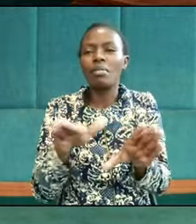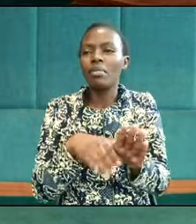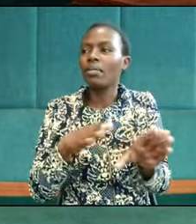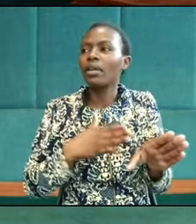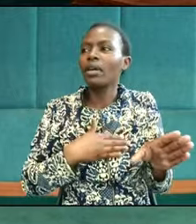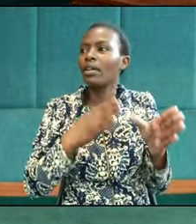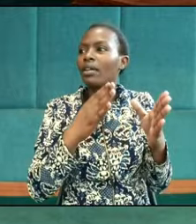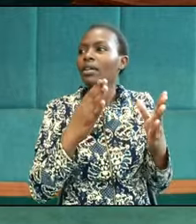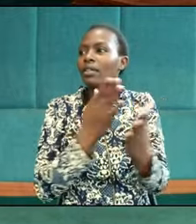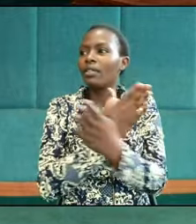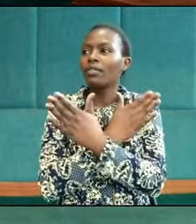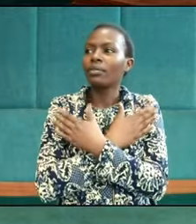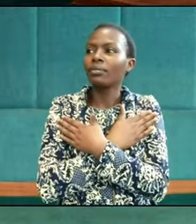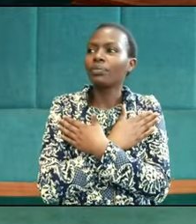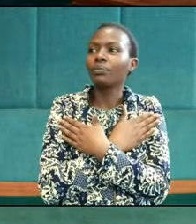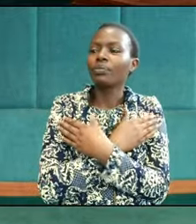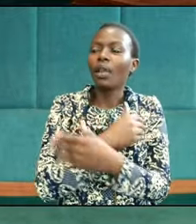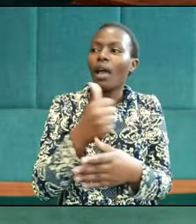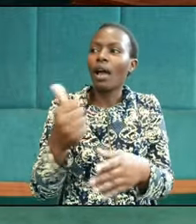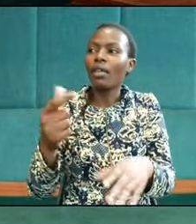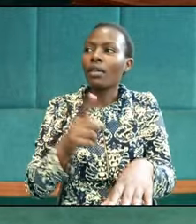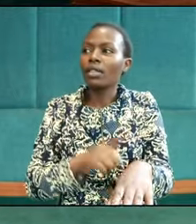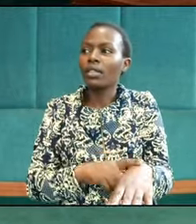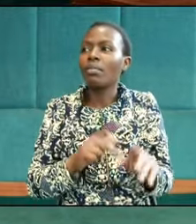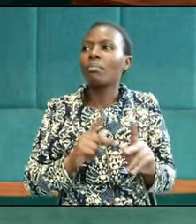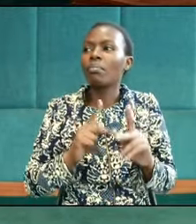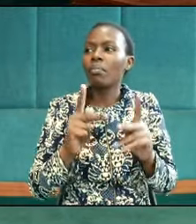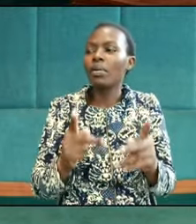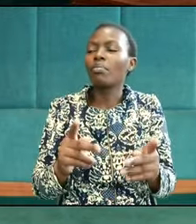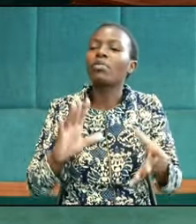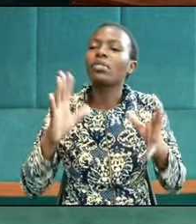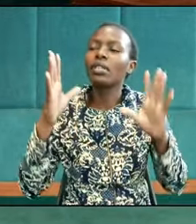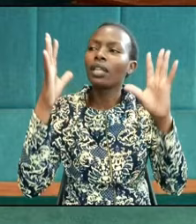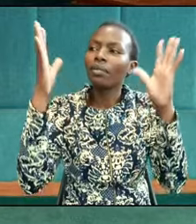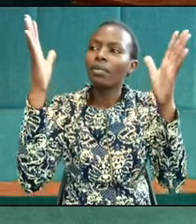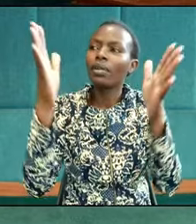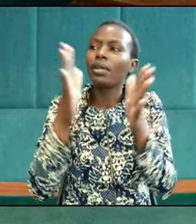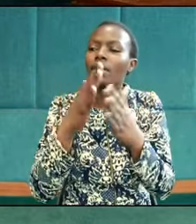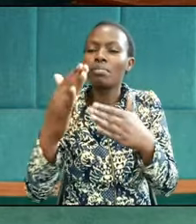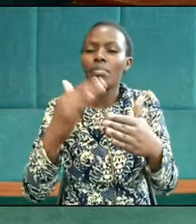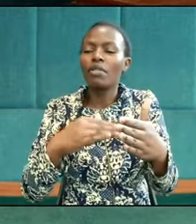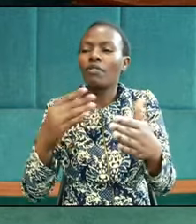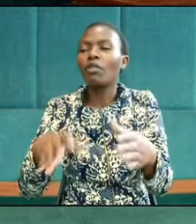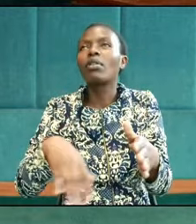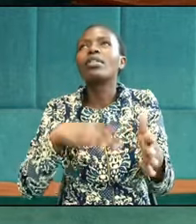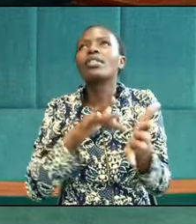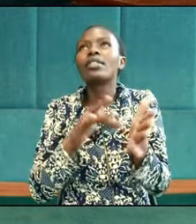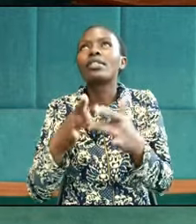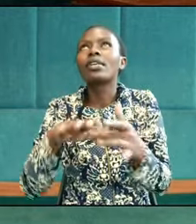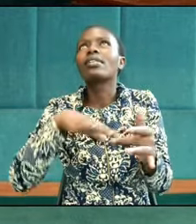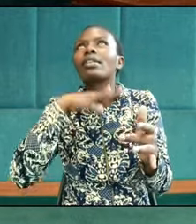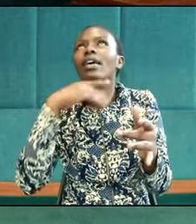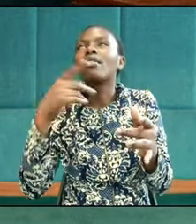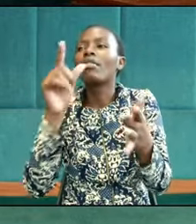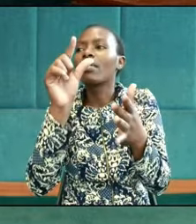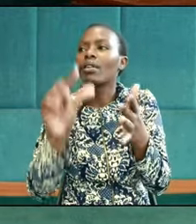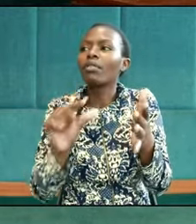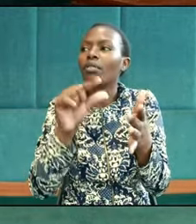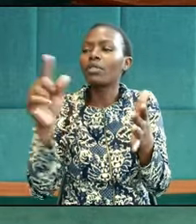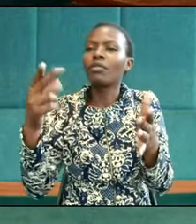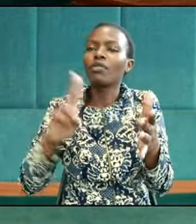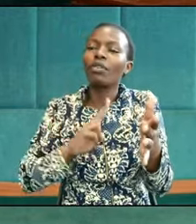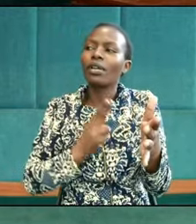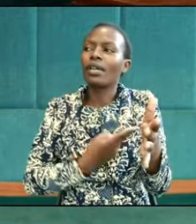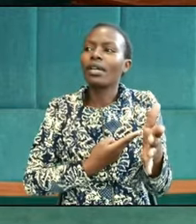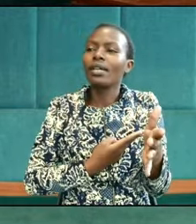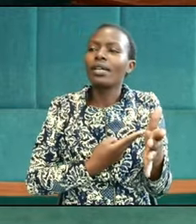times, people often celebrated holidays by having a great feast. Before dying on the cross for us, Jesus celebrated the Passover